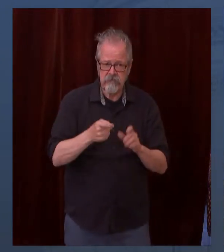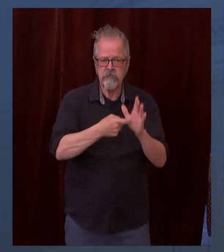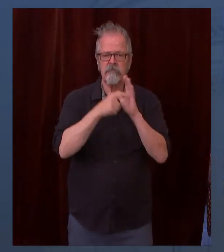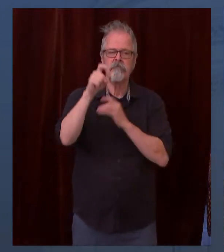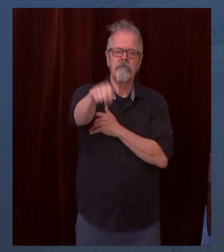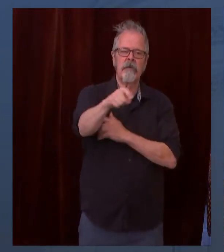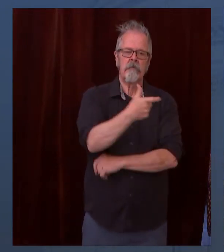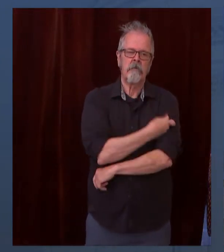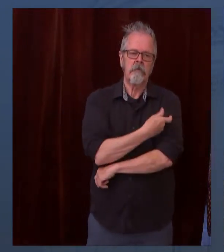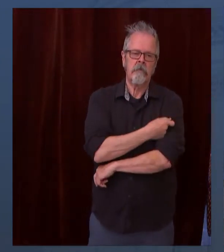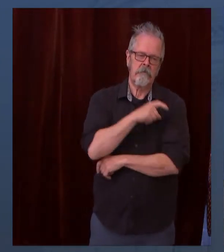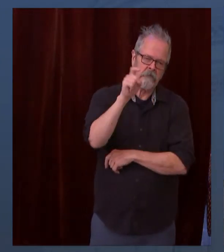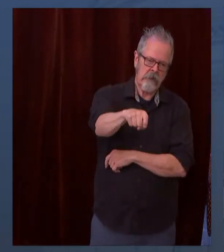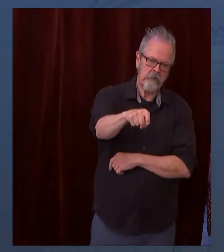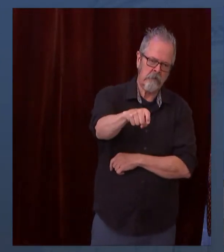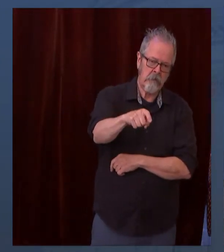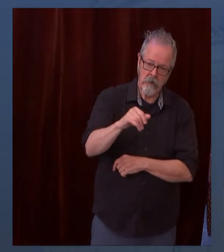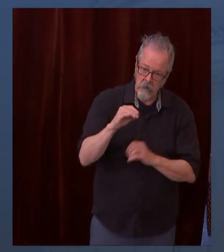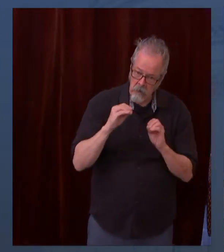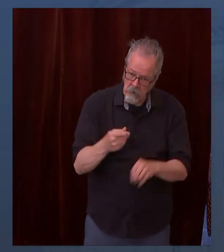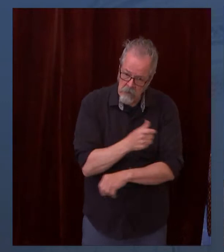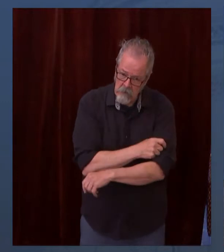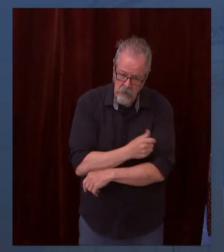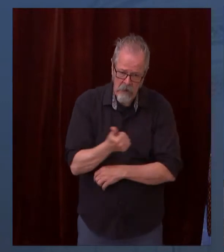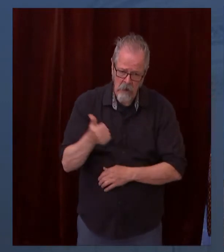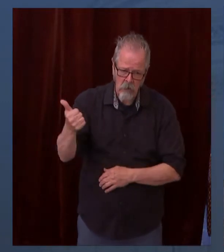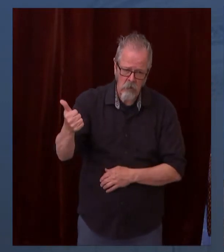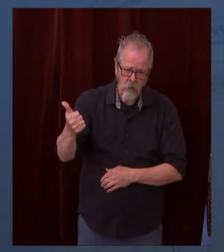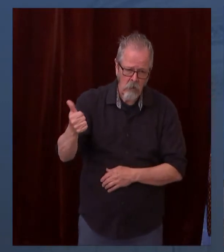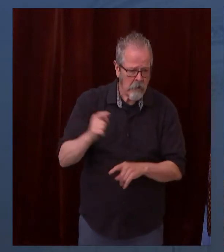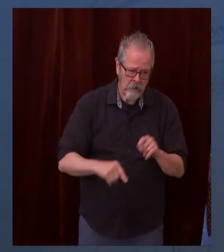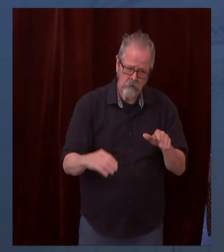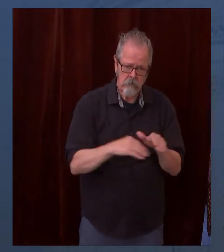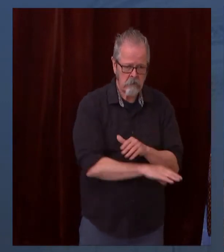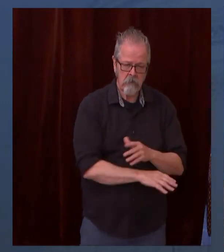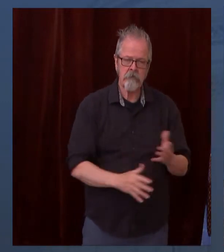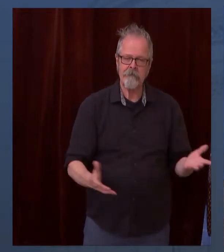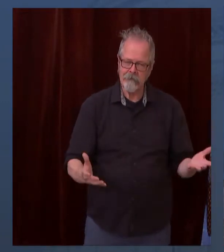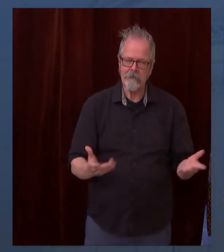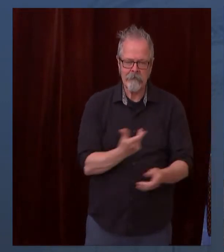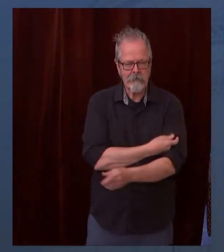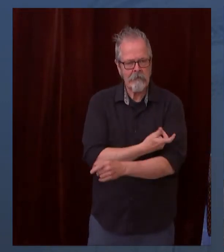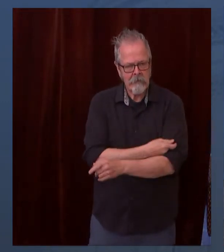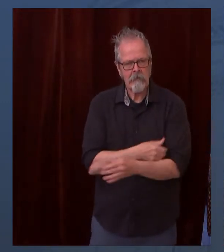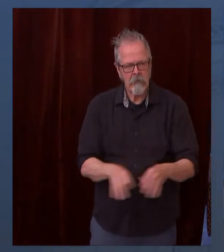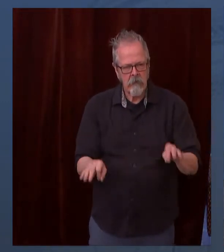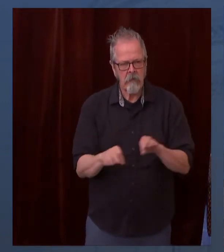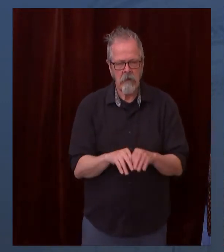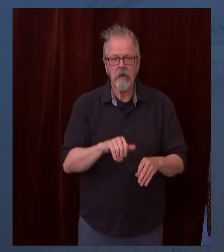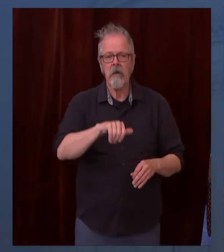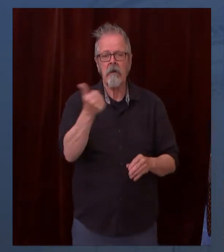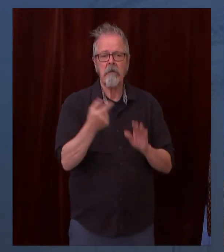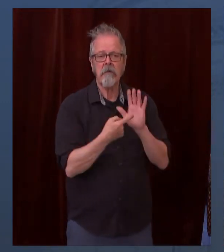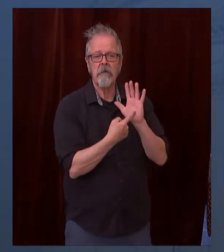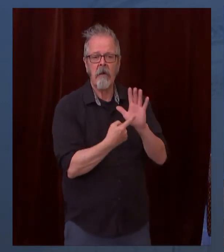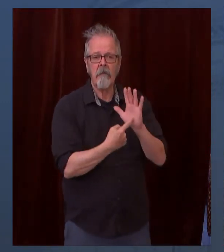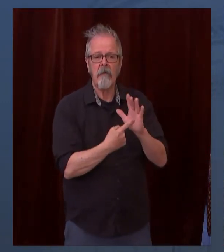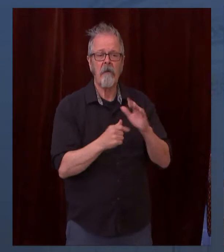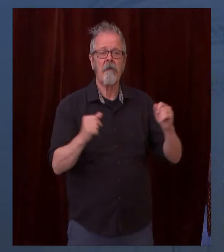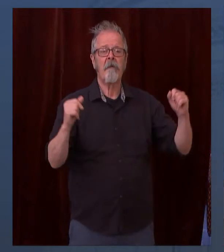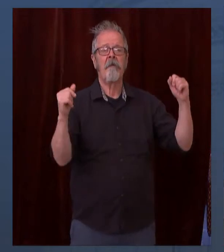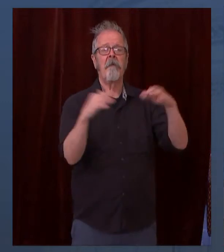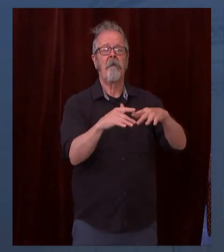announcing new guidelines that will allow spectator events in sports, performing arts, school graduations, to be